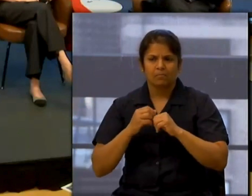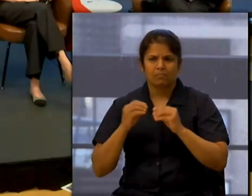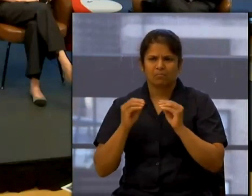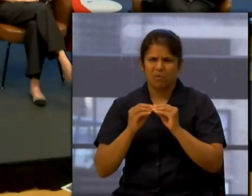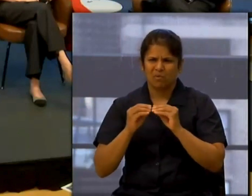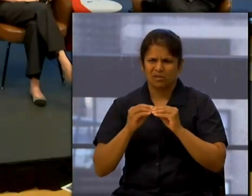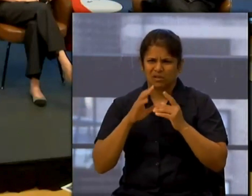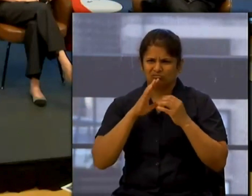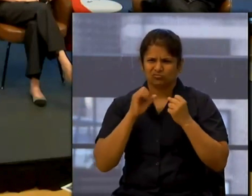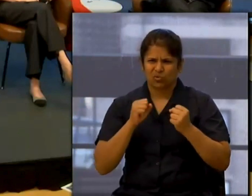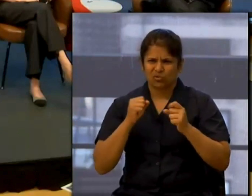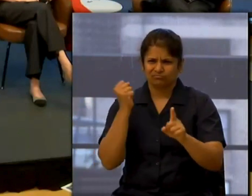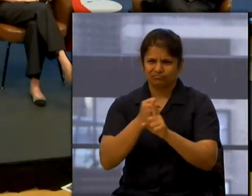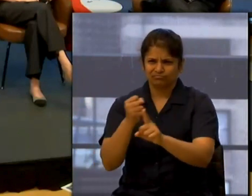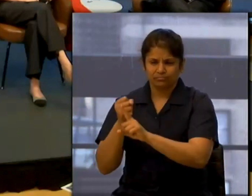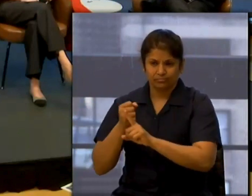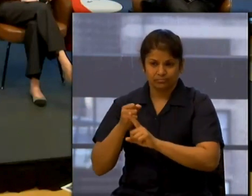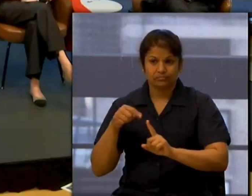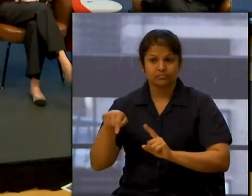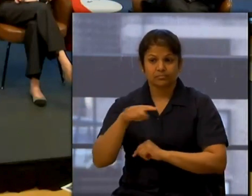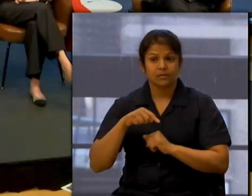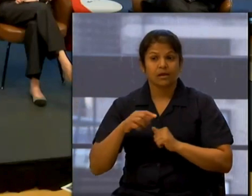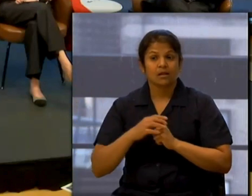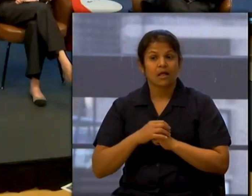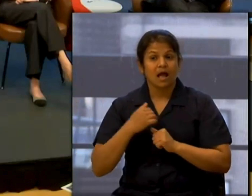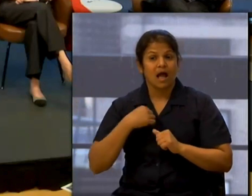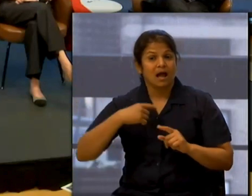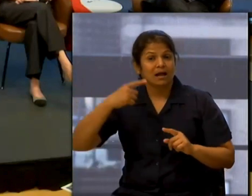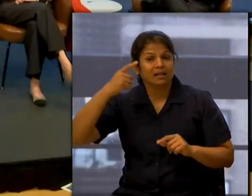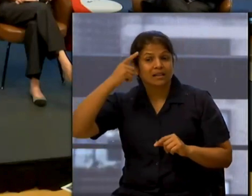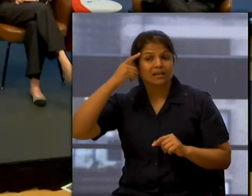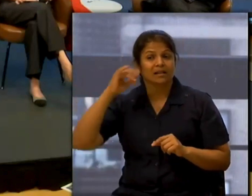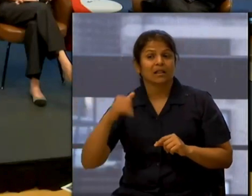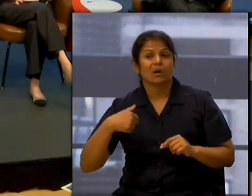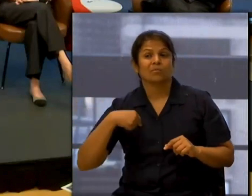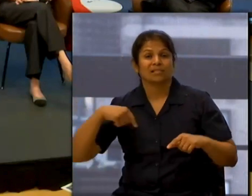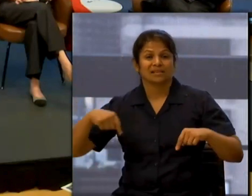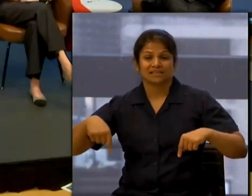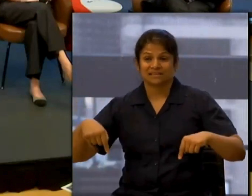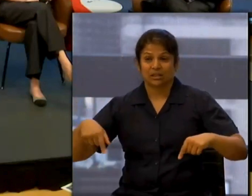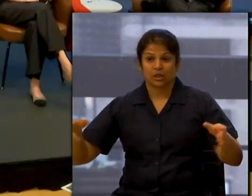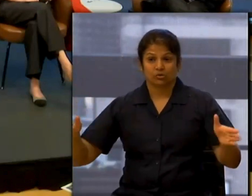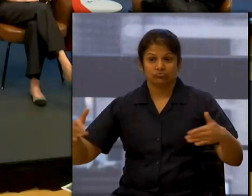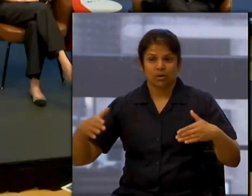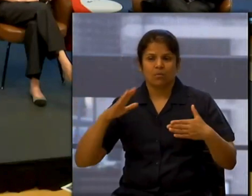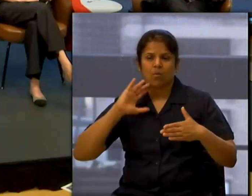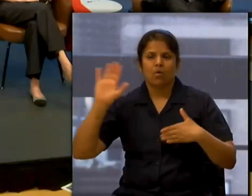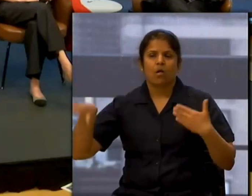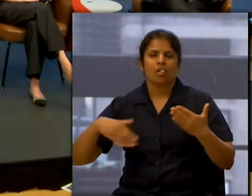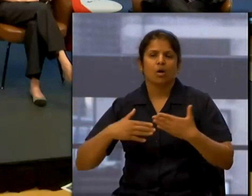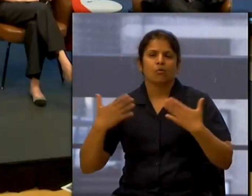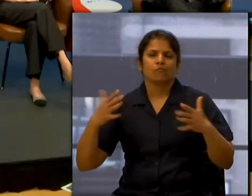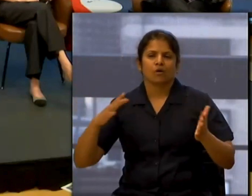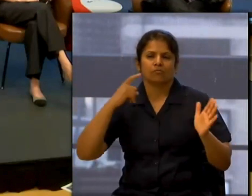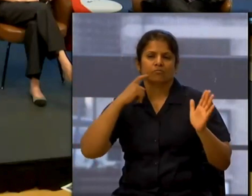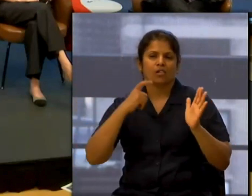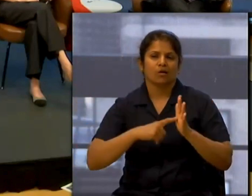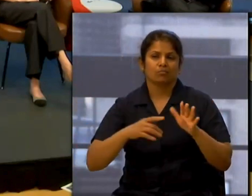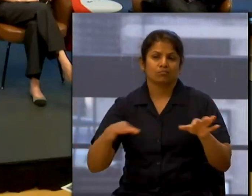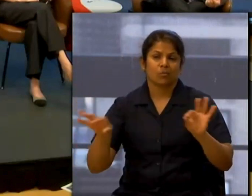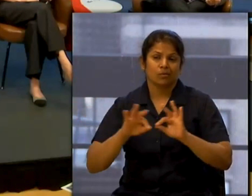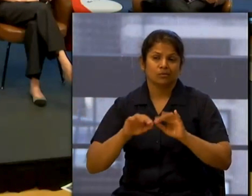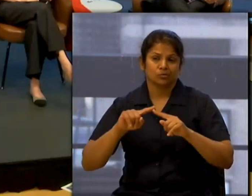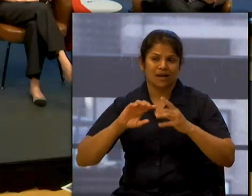I think it's safe to say that in this room, we all recognize the importance of intersectional perspectives